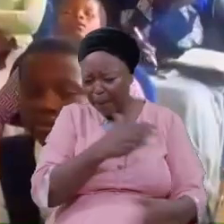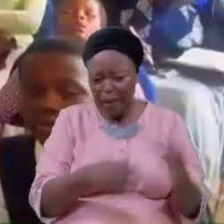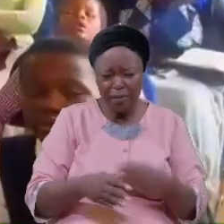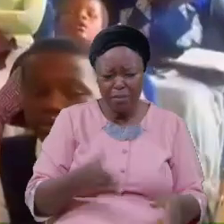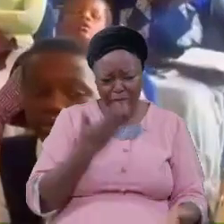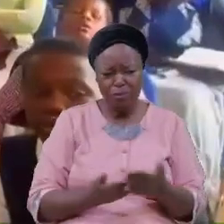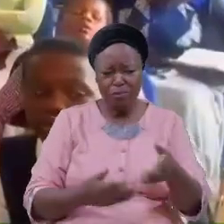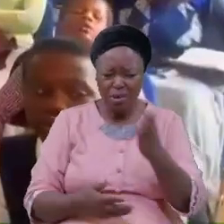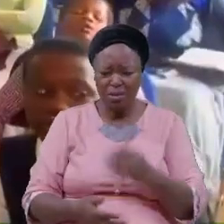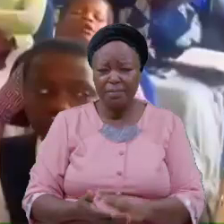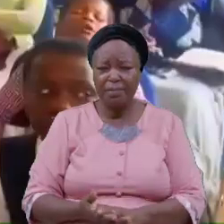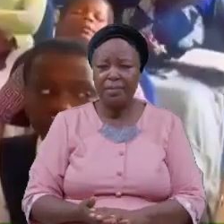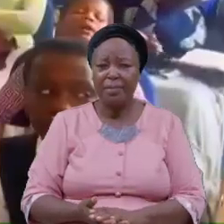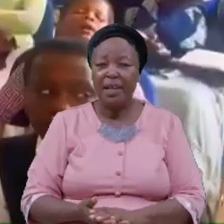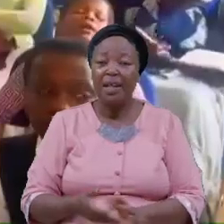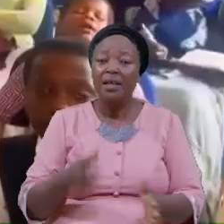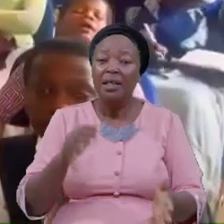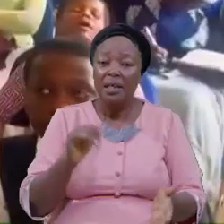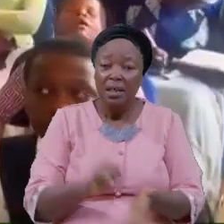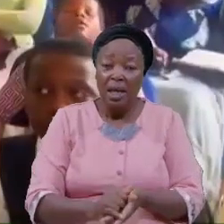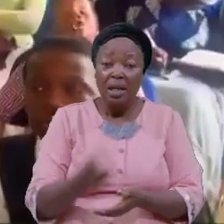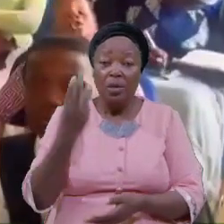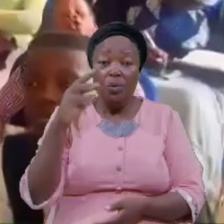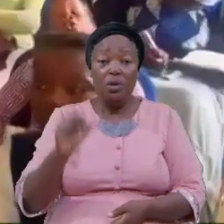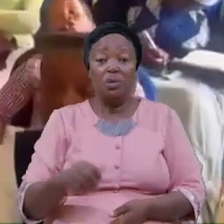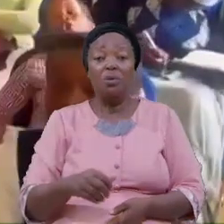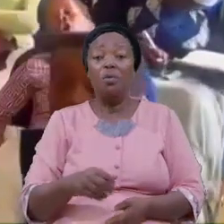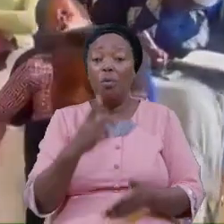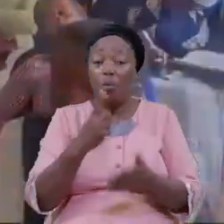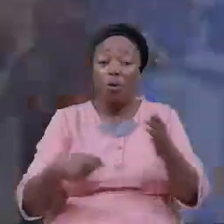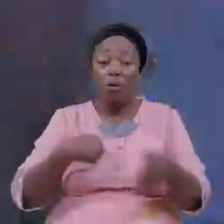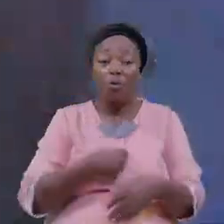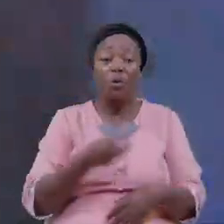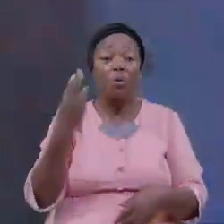That's what we were before salvation came.